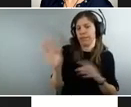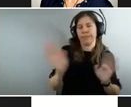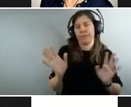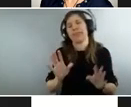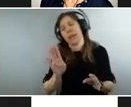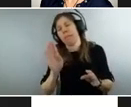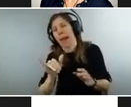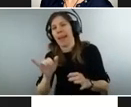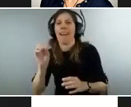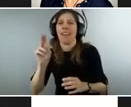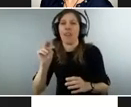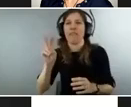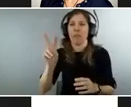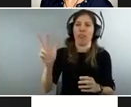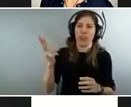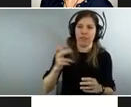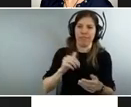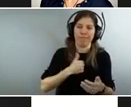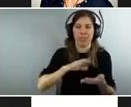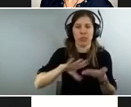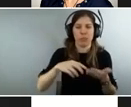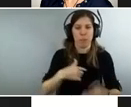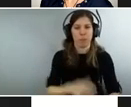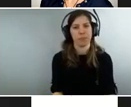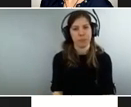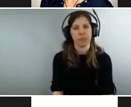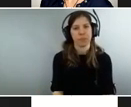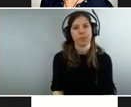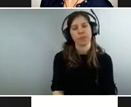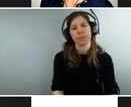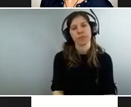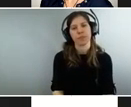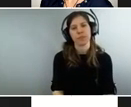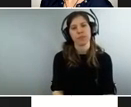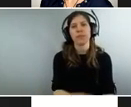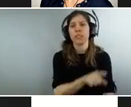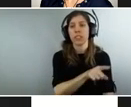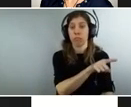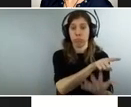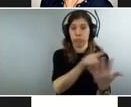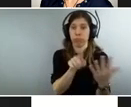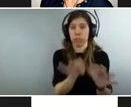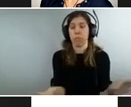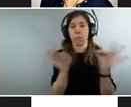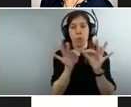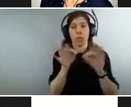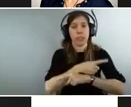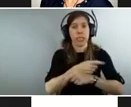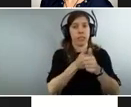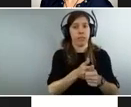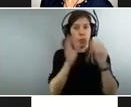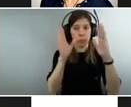election day, excuse me, November 3rd. So these are some very important days. And you may have heard